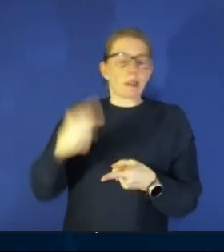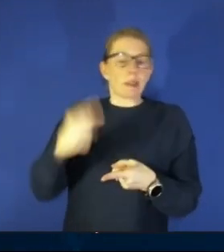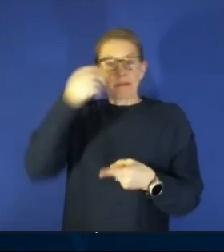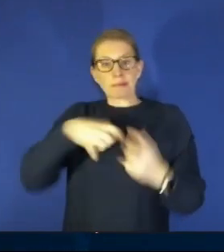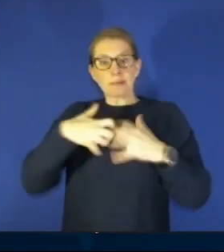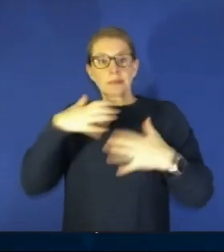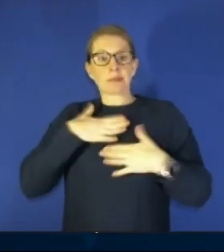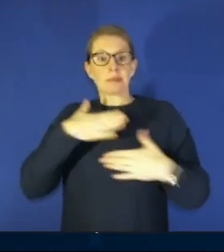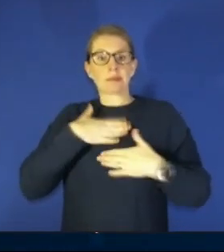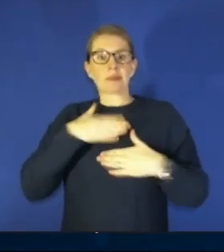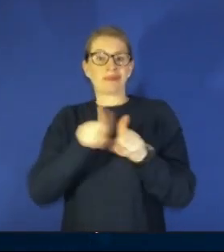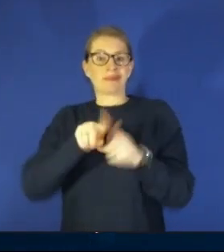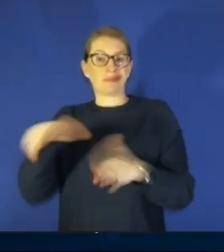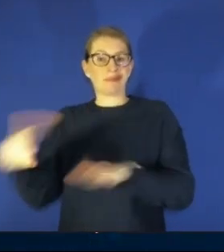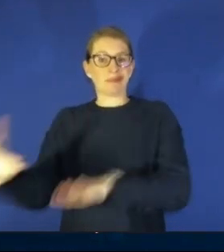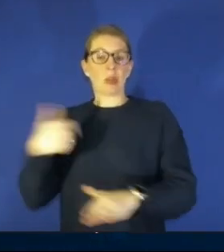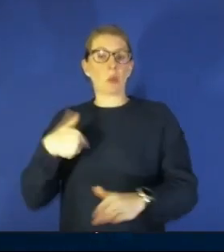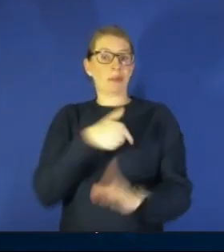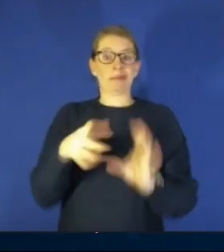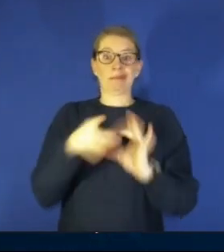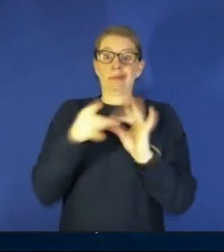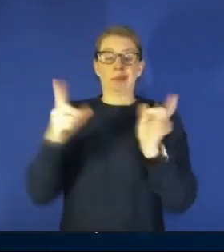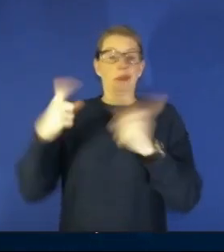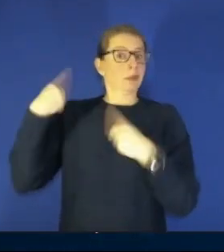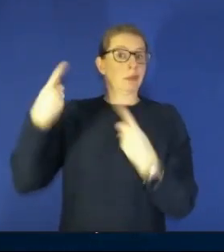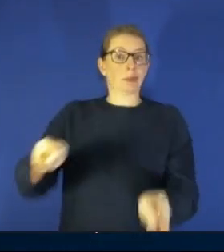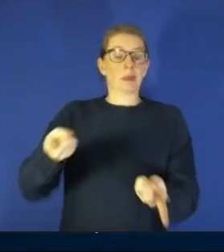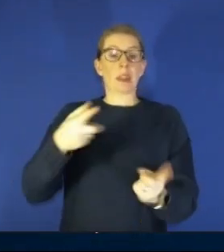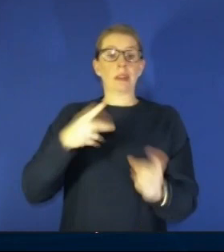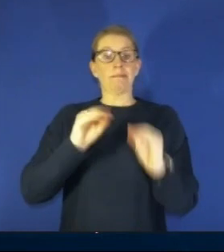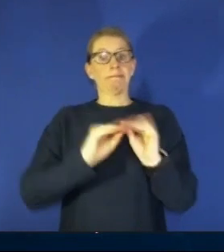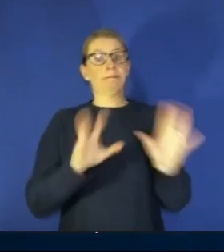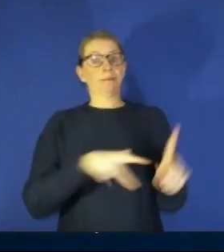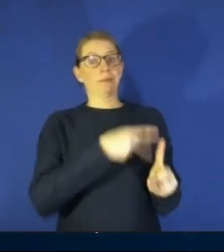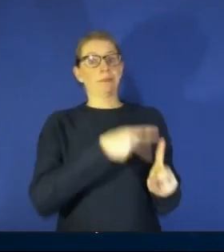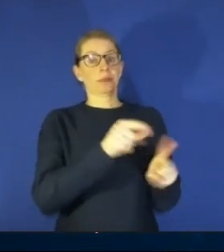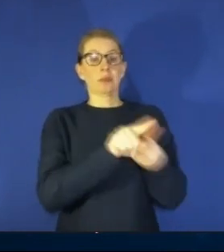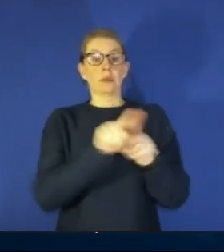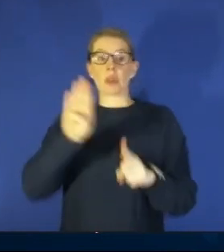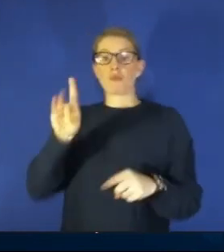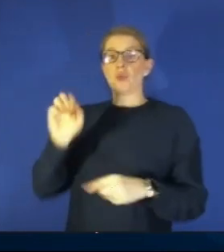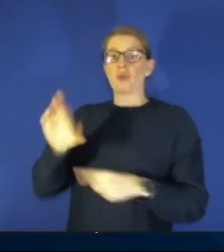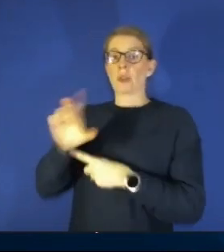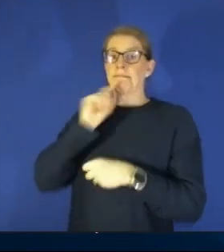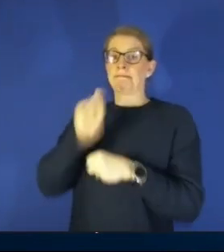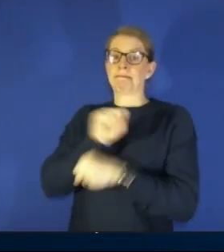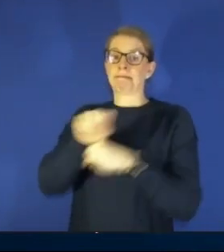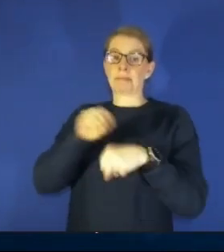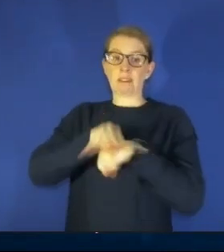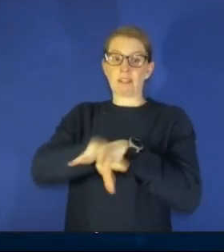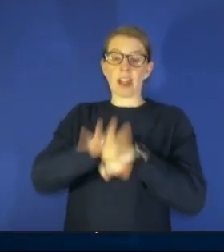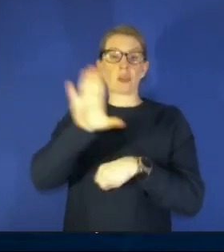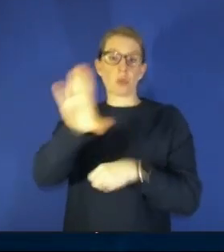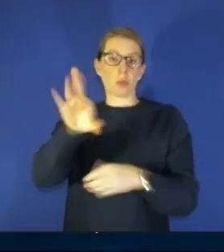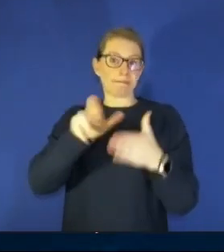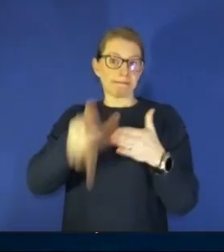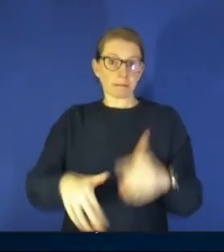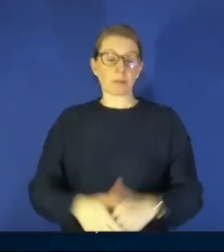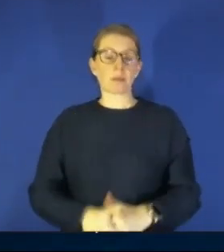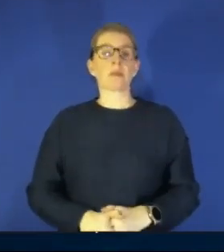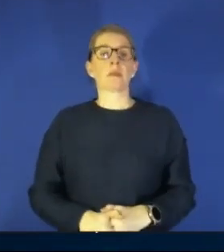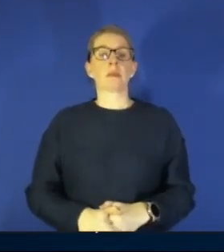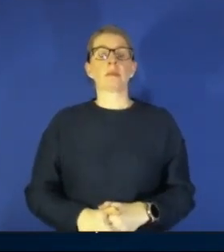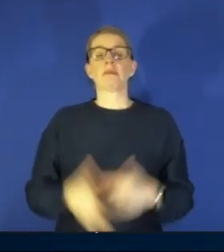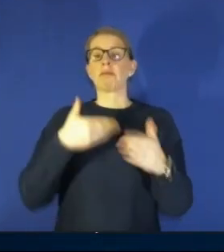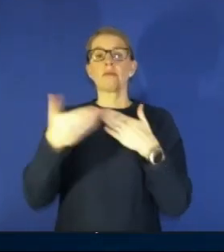thing we've been saying all along. It is clear that vaccination and boosters really affect your outcome And even if you may come